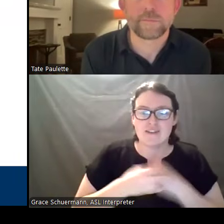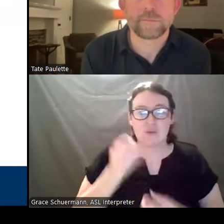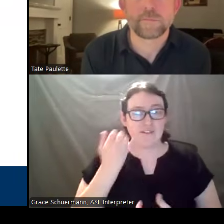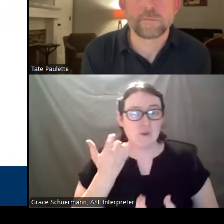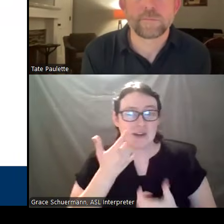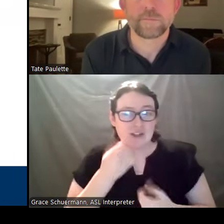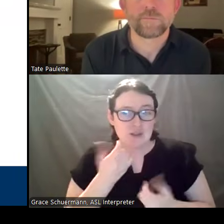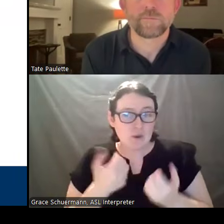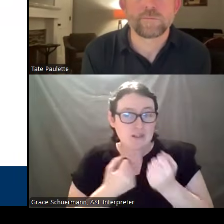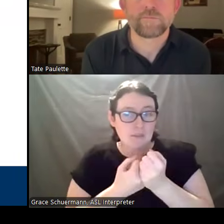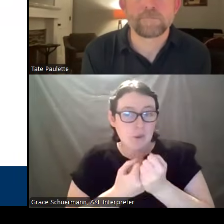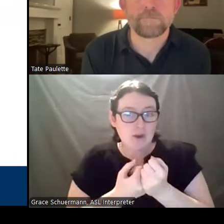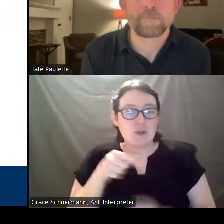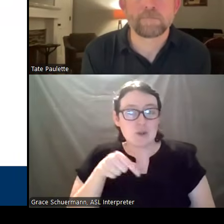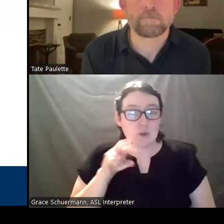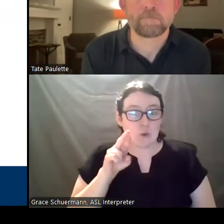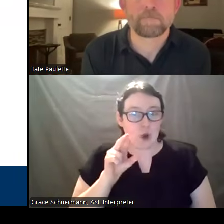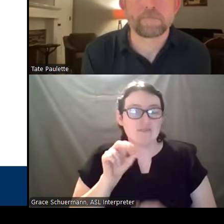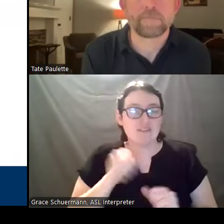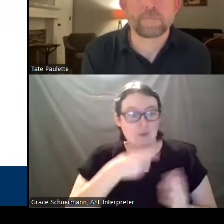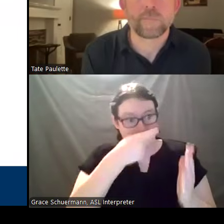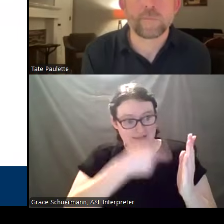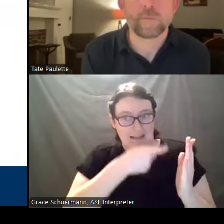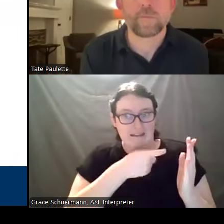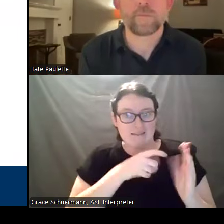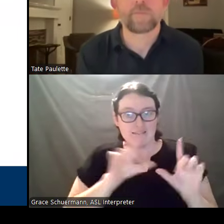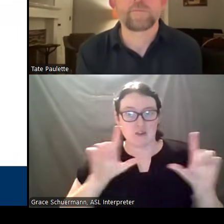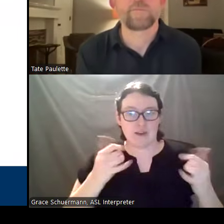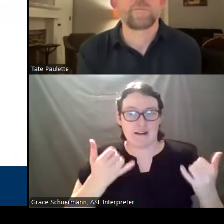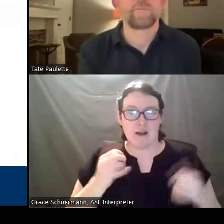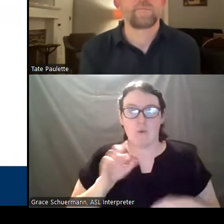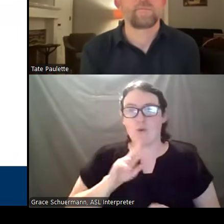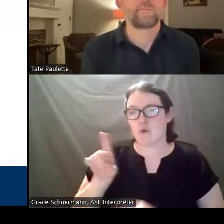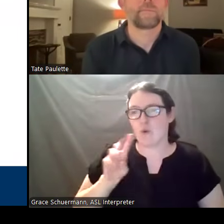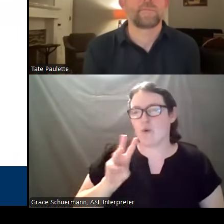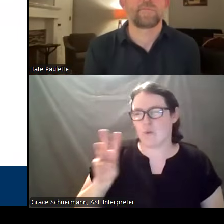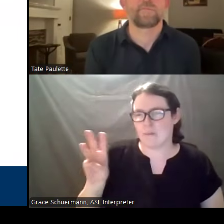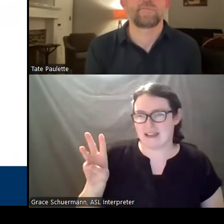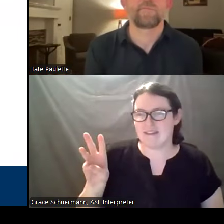use either the QR code located on the screen or visit our website at